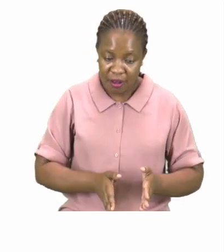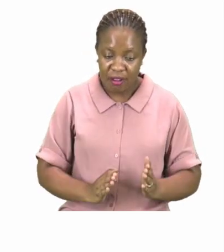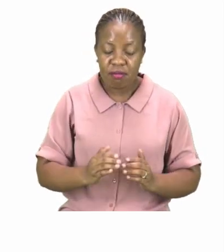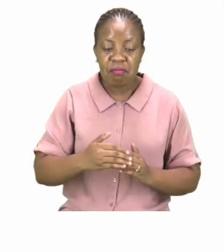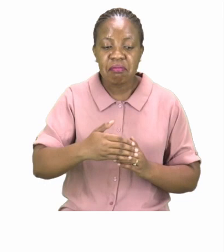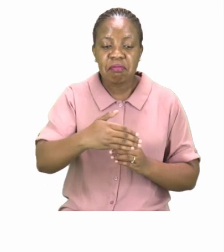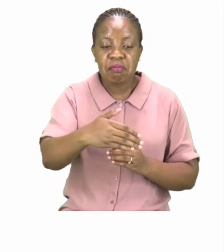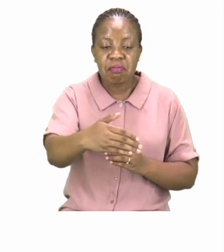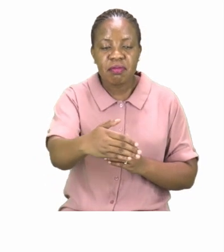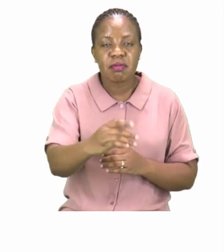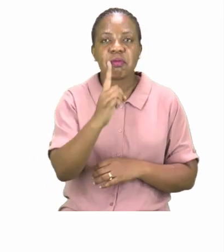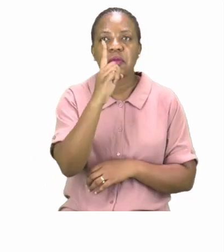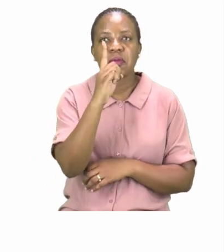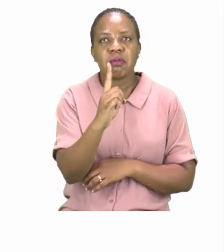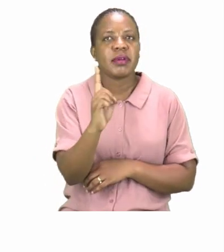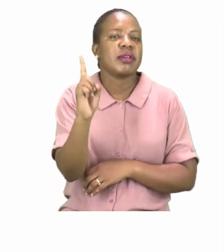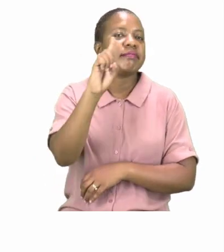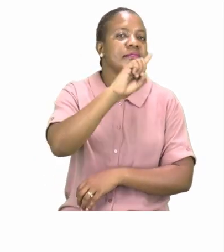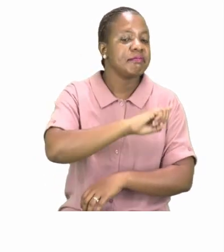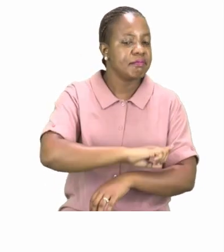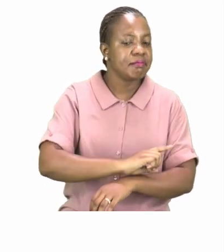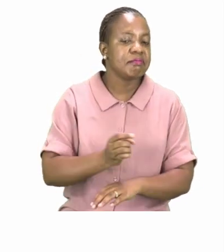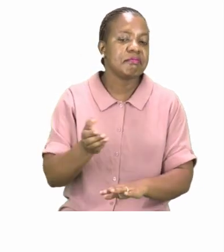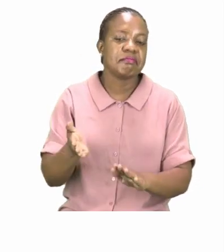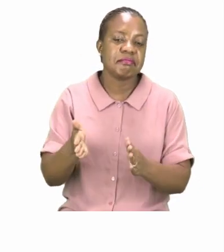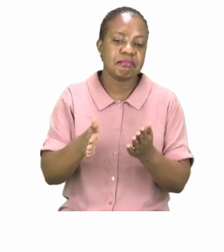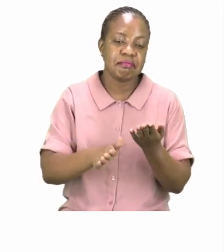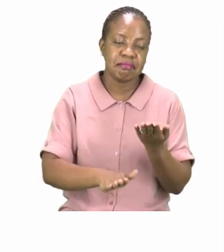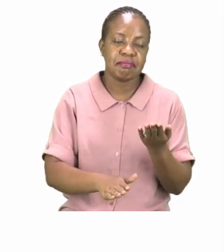So when there are many, we call them deaths.